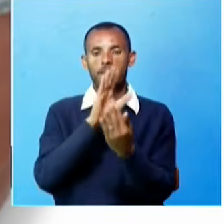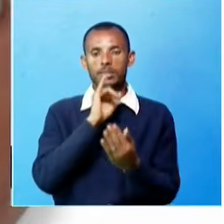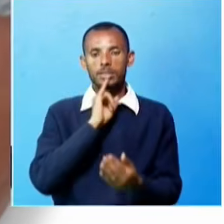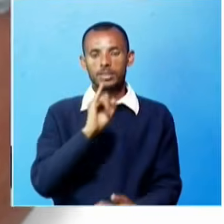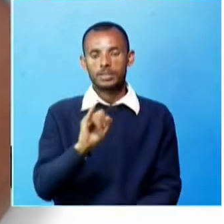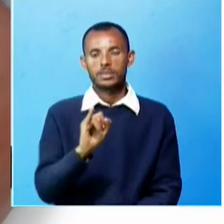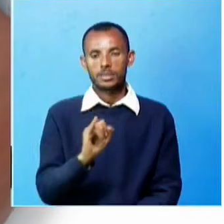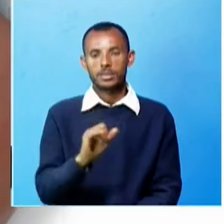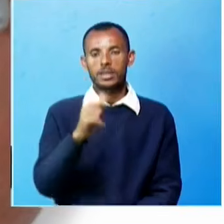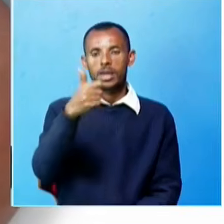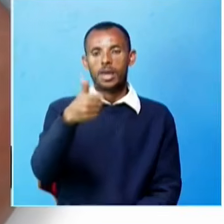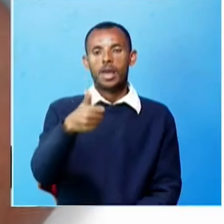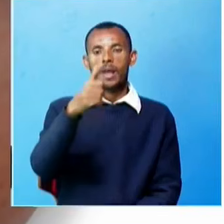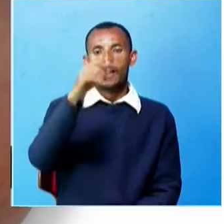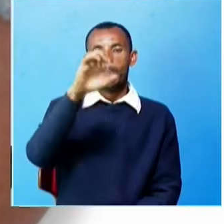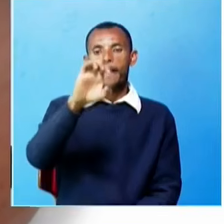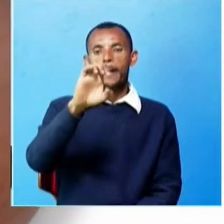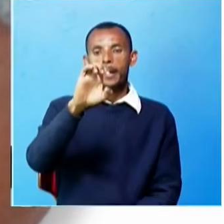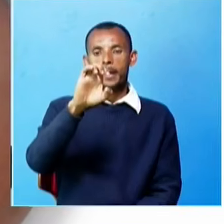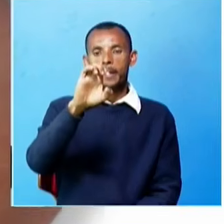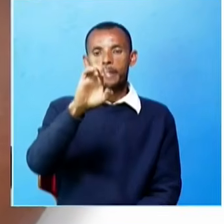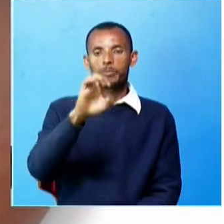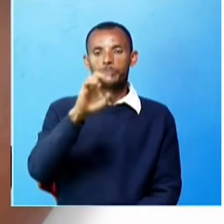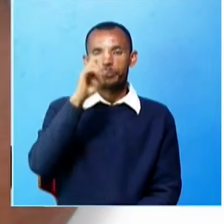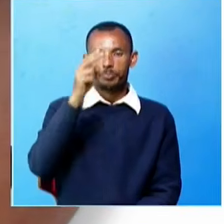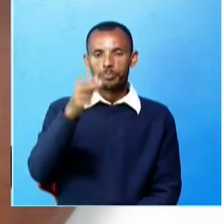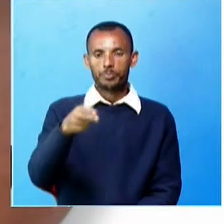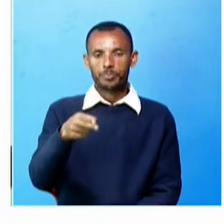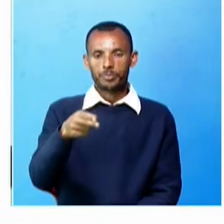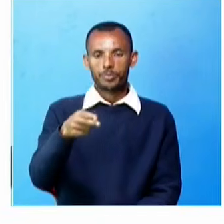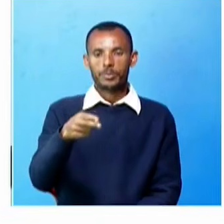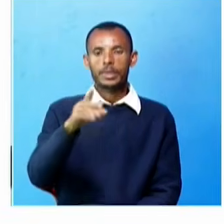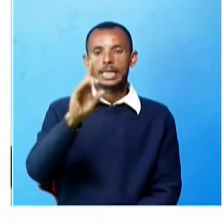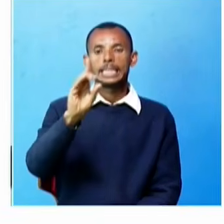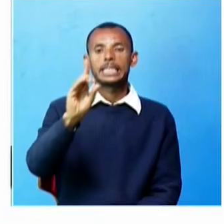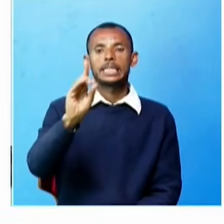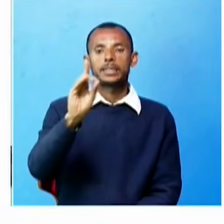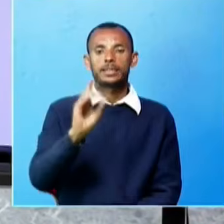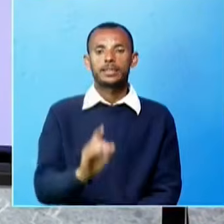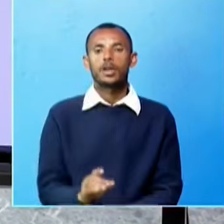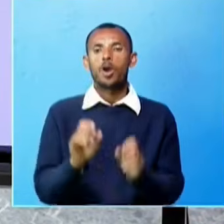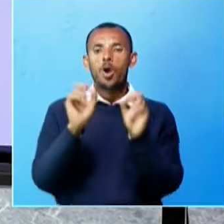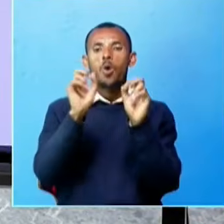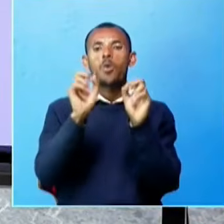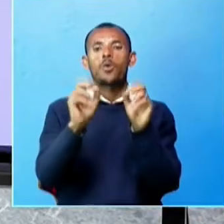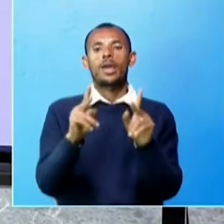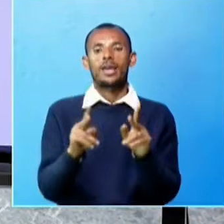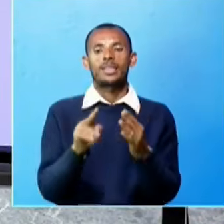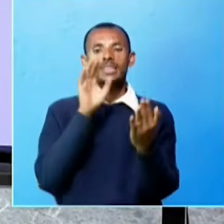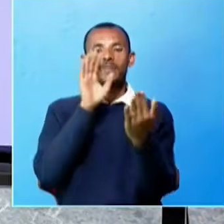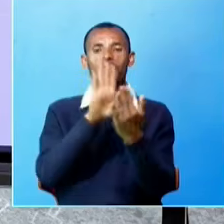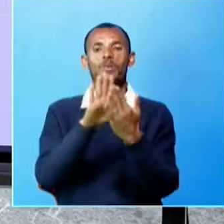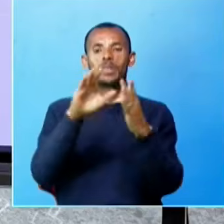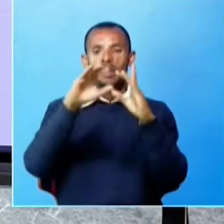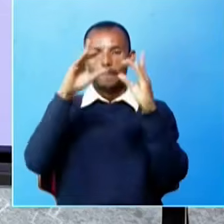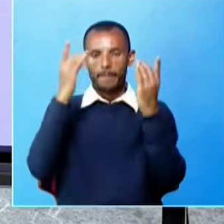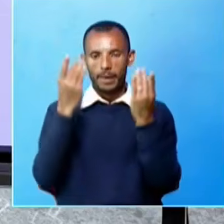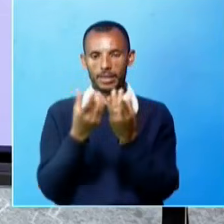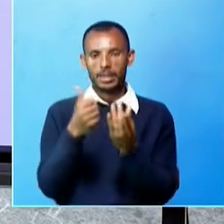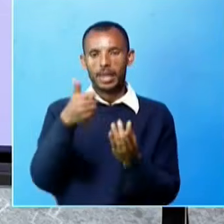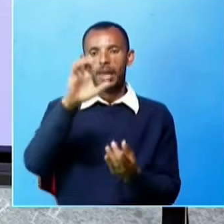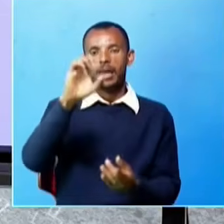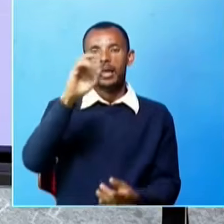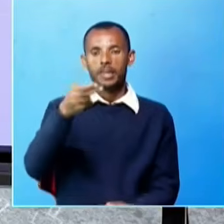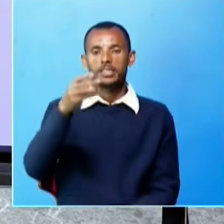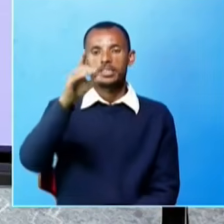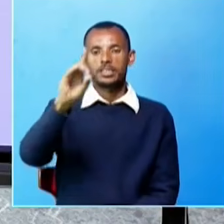A, E, H, D. Okay, the front part, A, E,